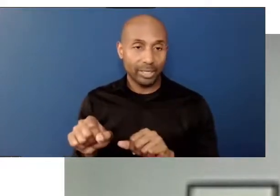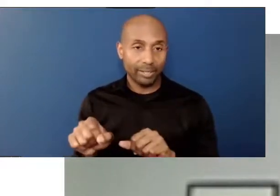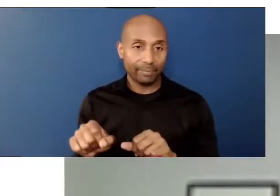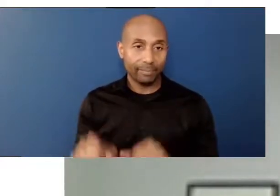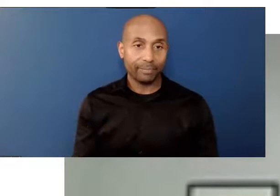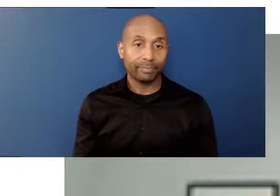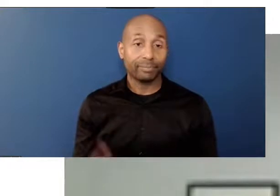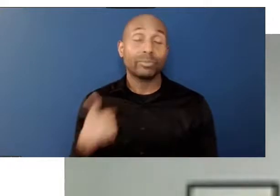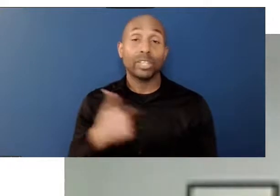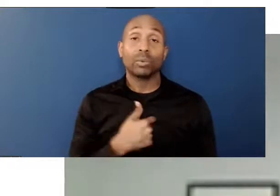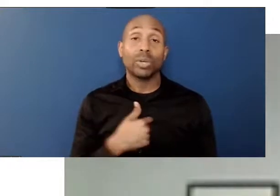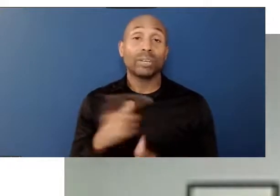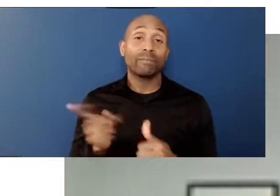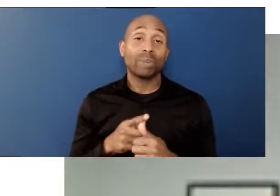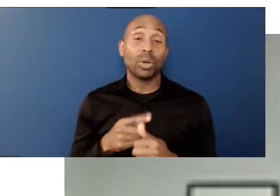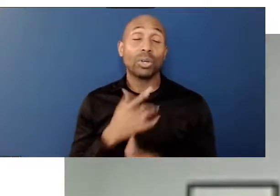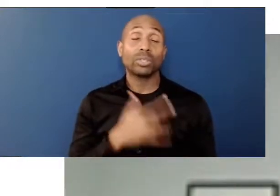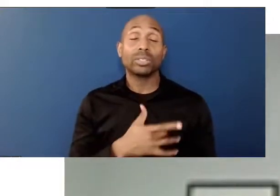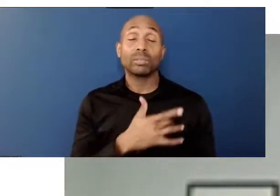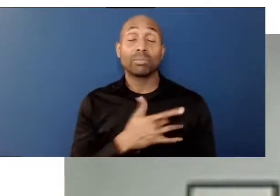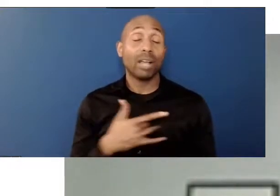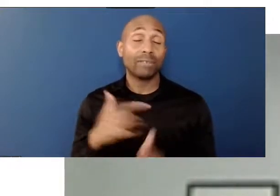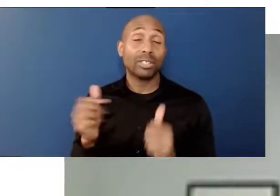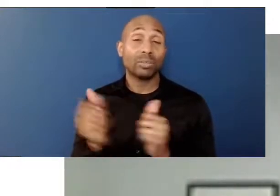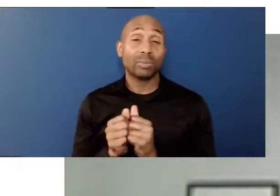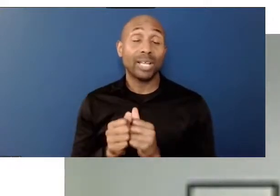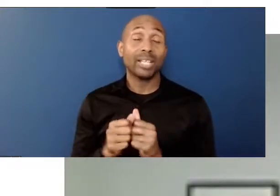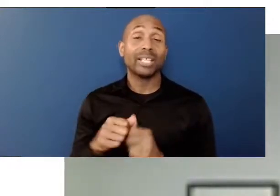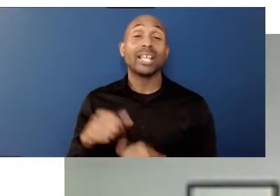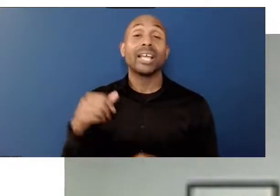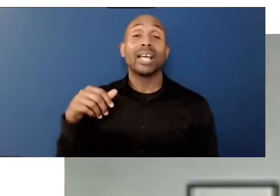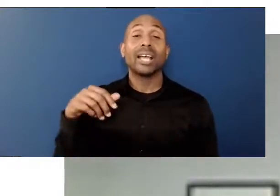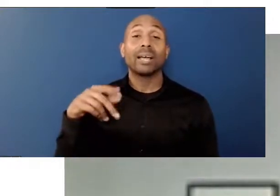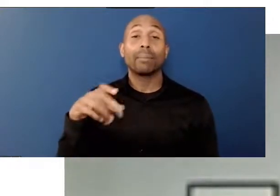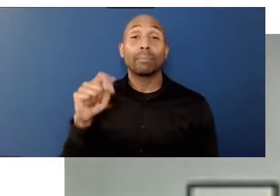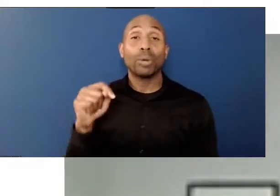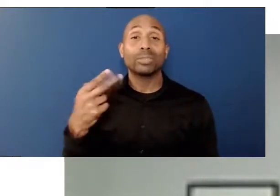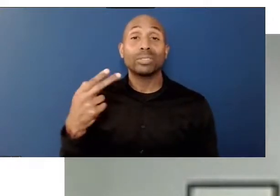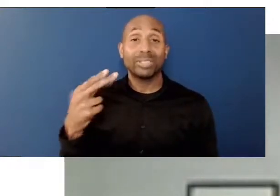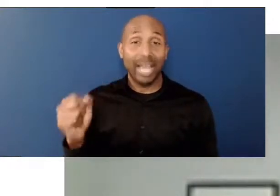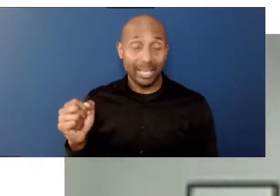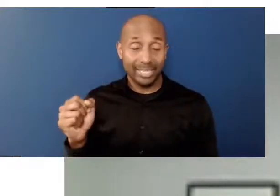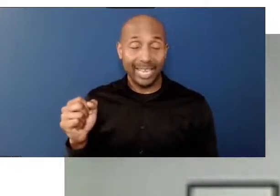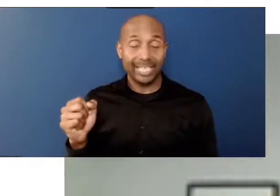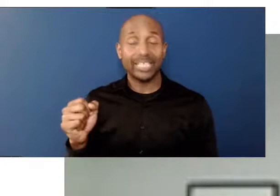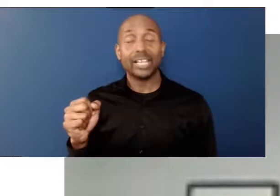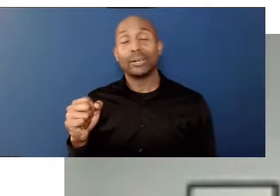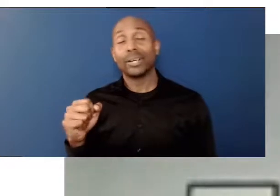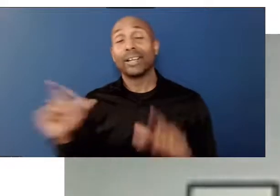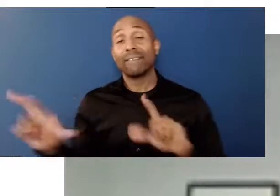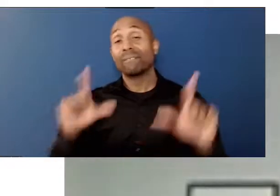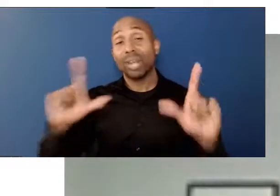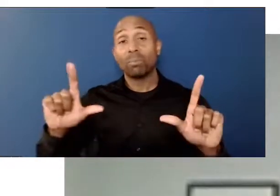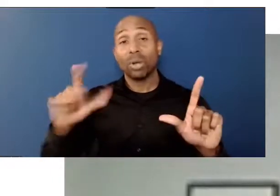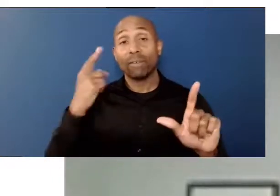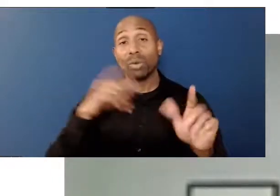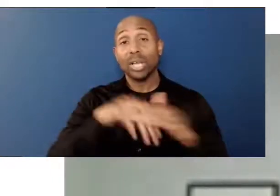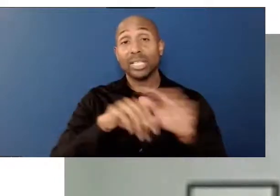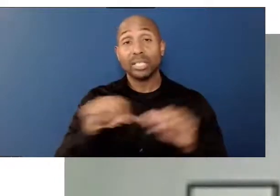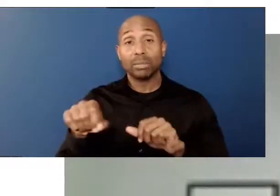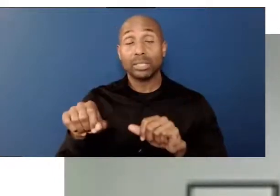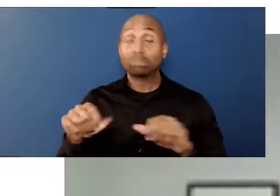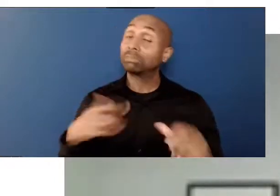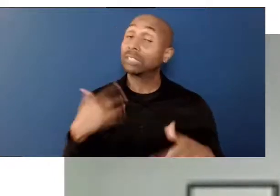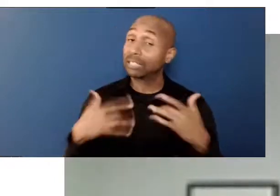a post-secondary accessibility framework, so it's really exciting. And the libraries our public libraries in the